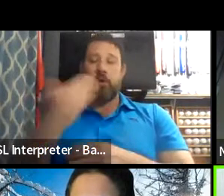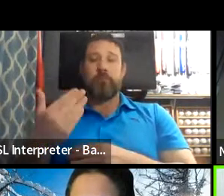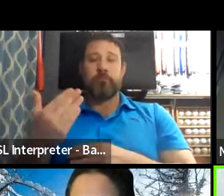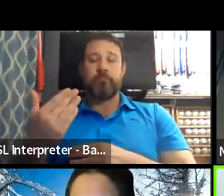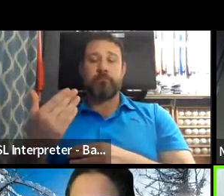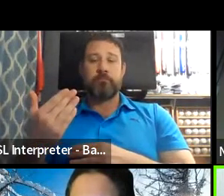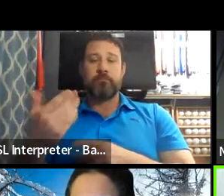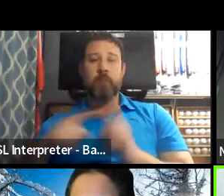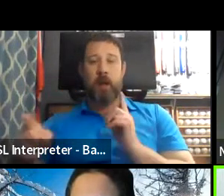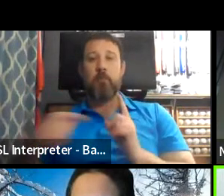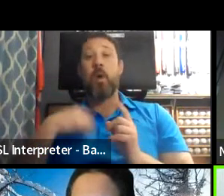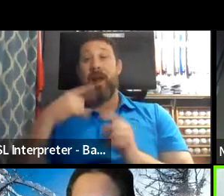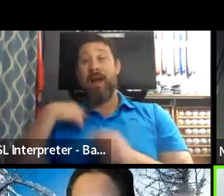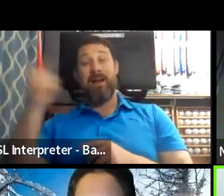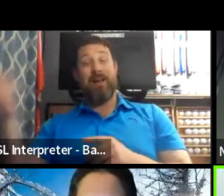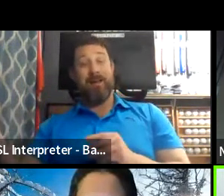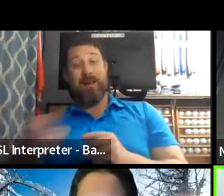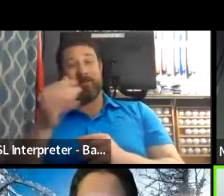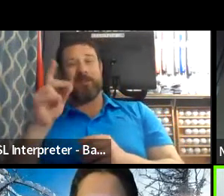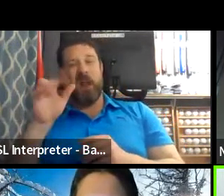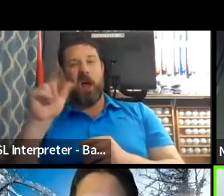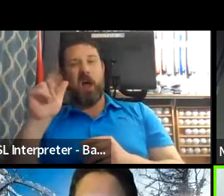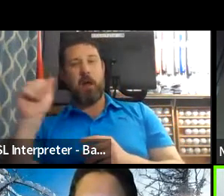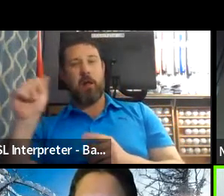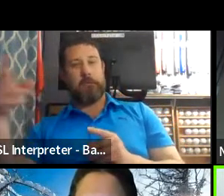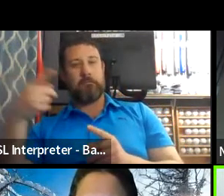I can say from just, you know,